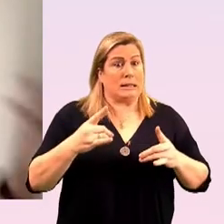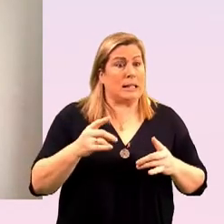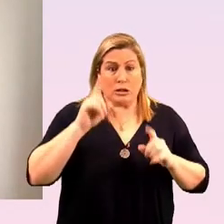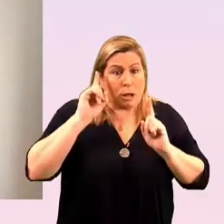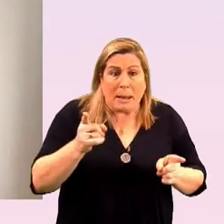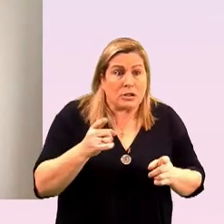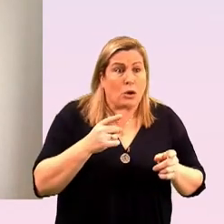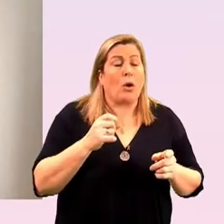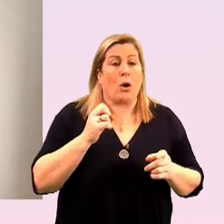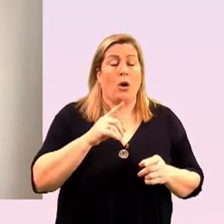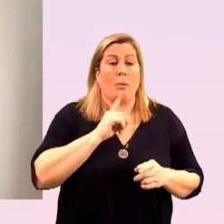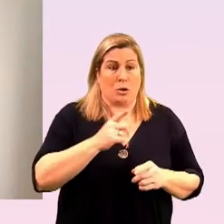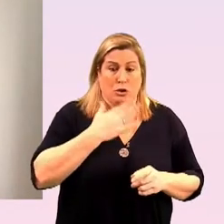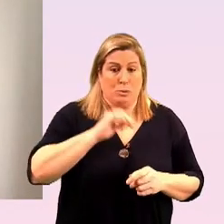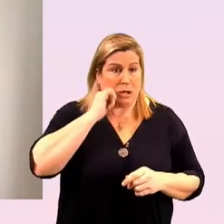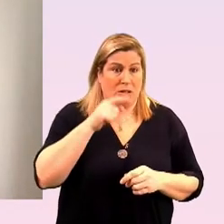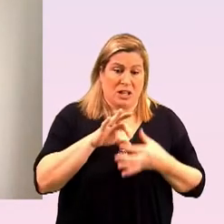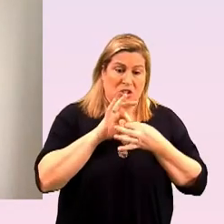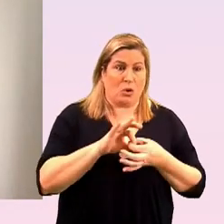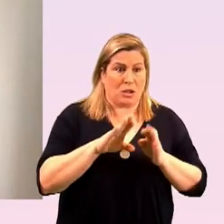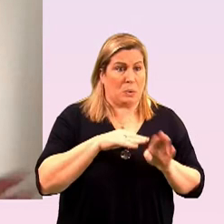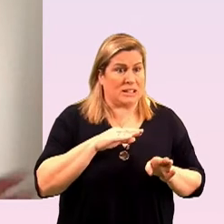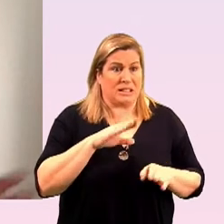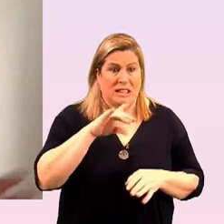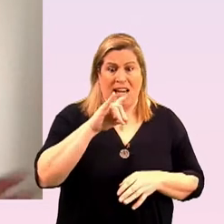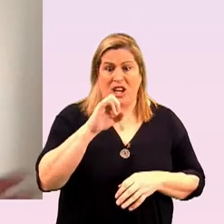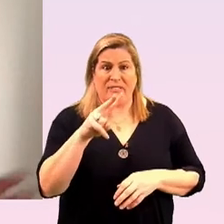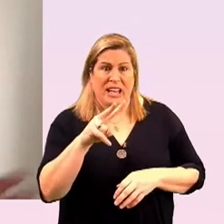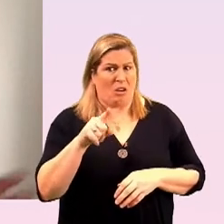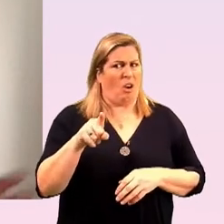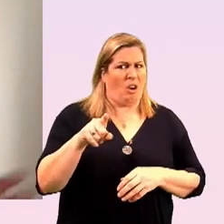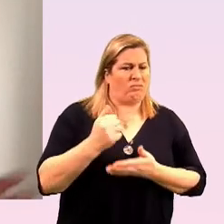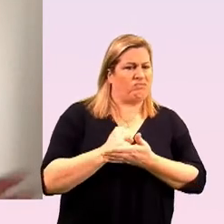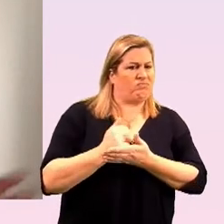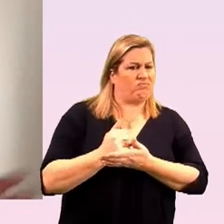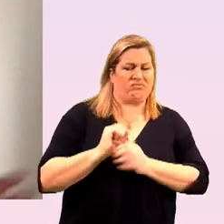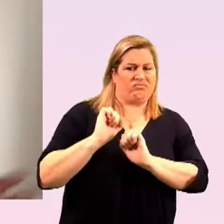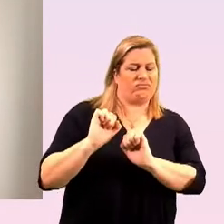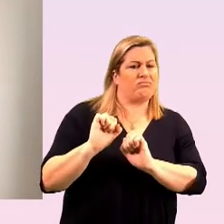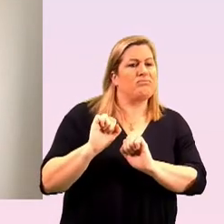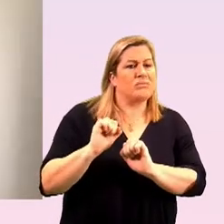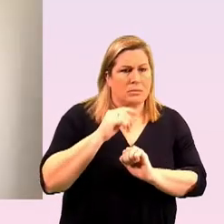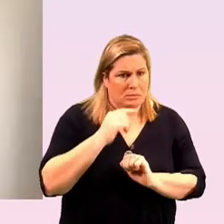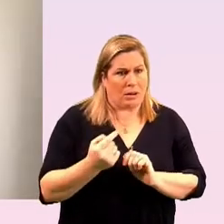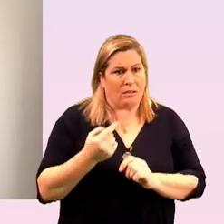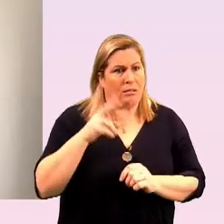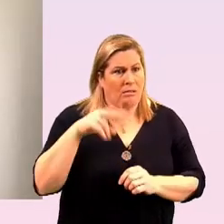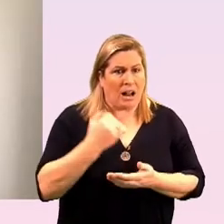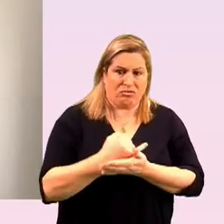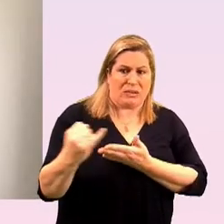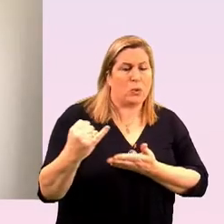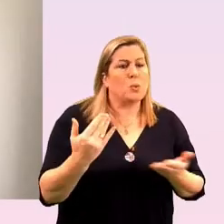because they simply associated HIV as a very whatever. But there was a time when we could actually